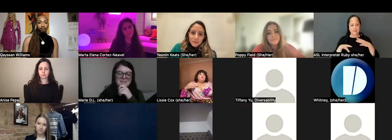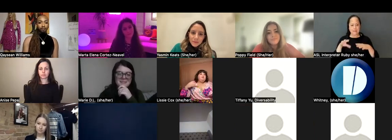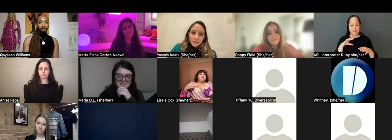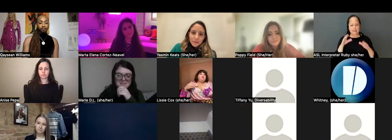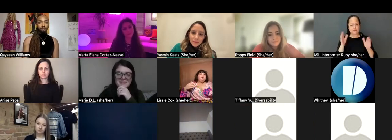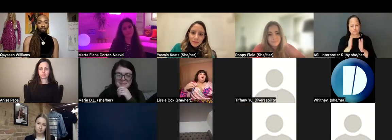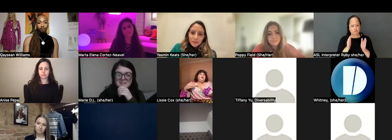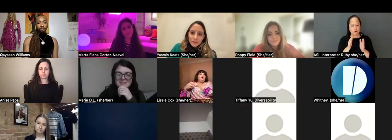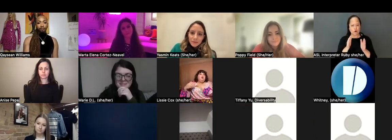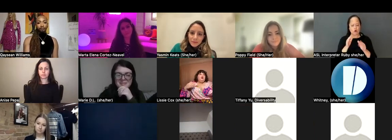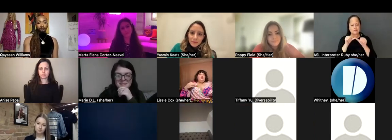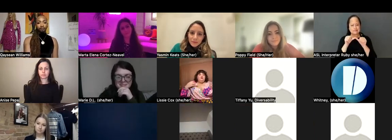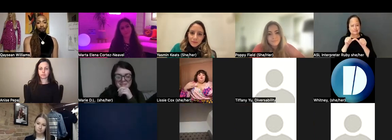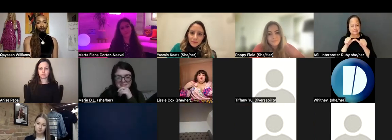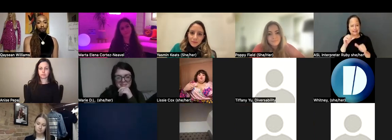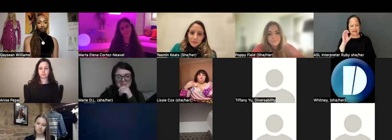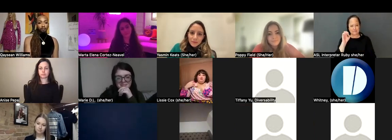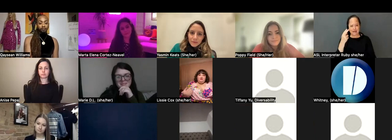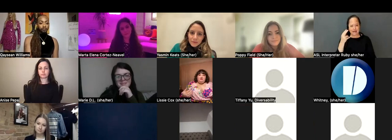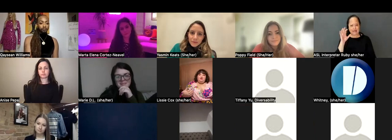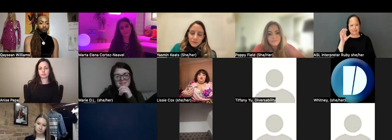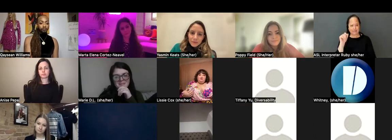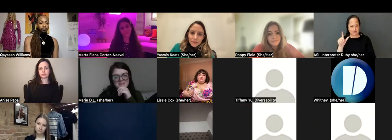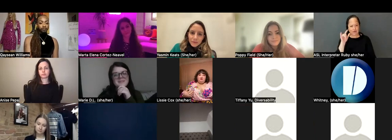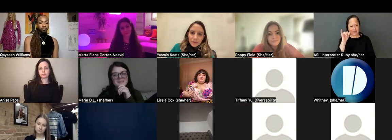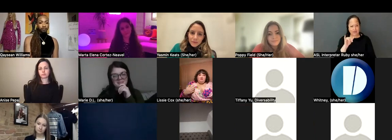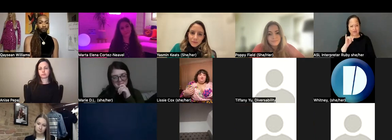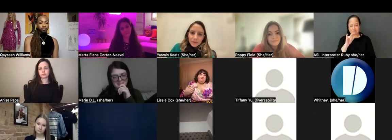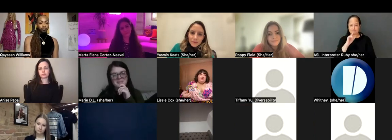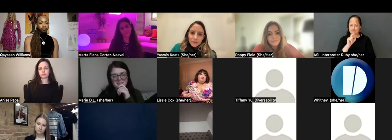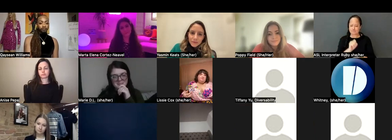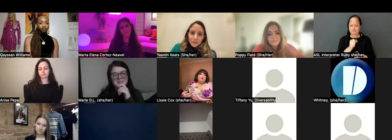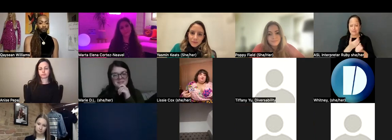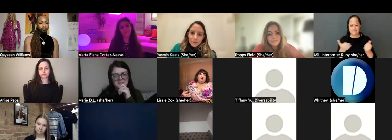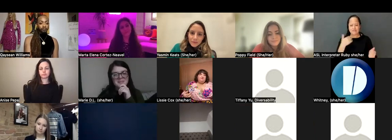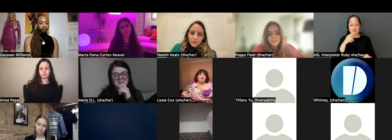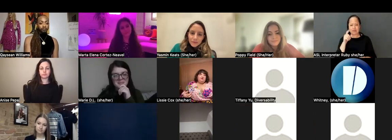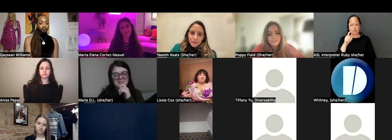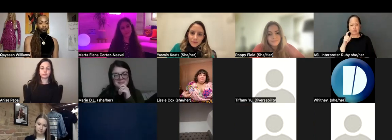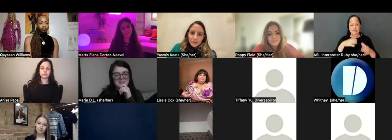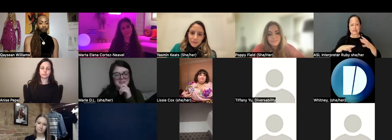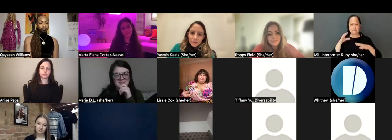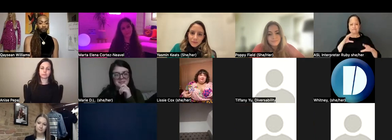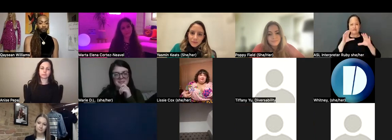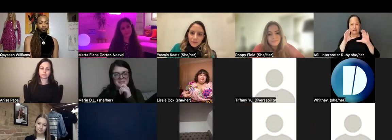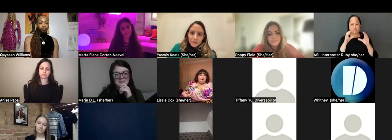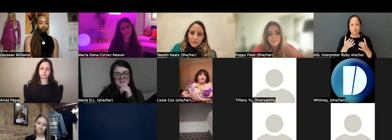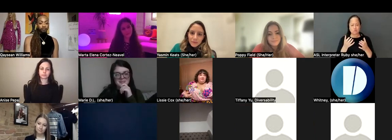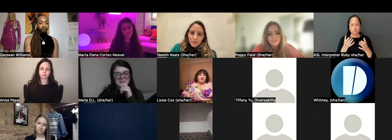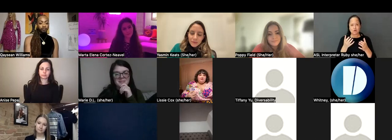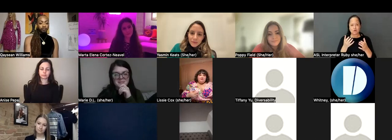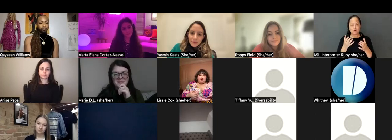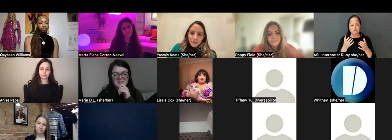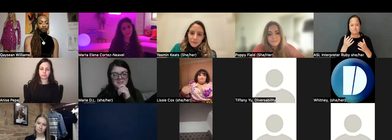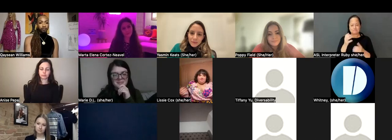that is literally everything we need in the fashion world. Is like, I